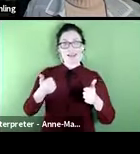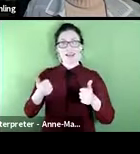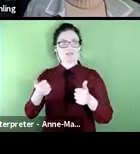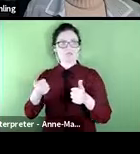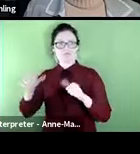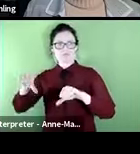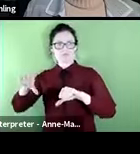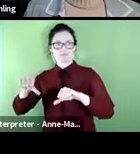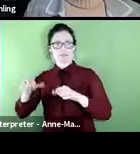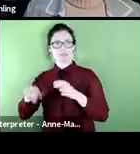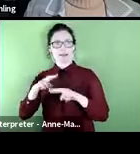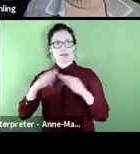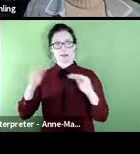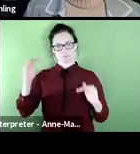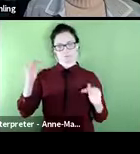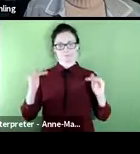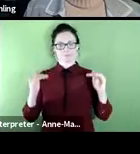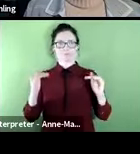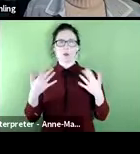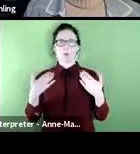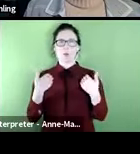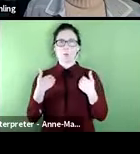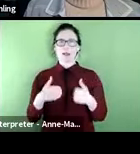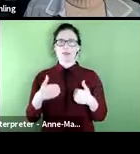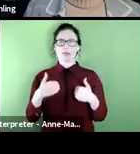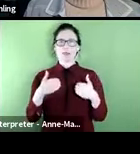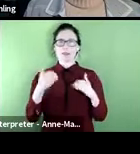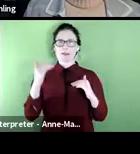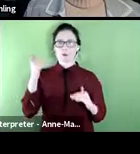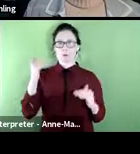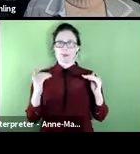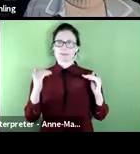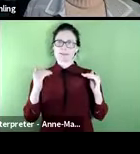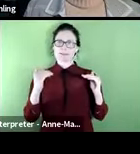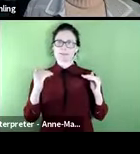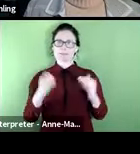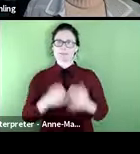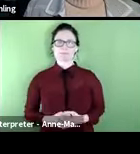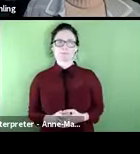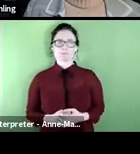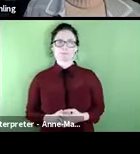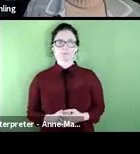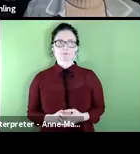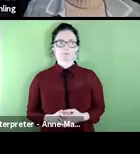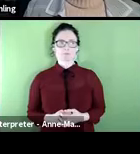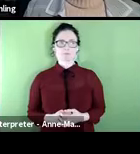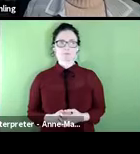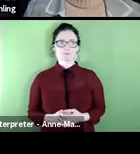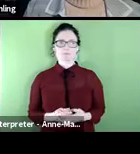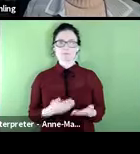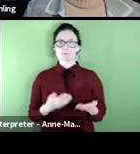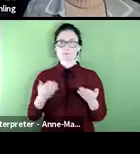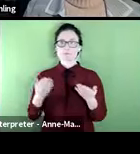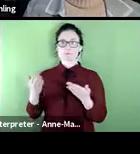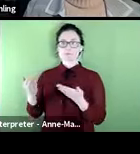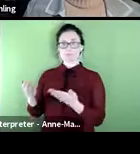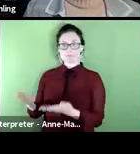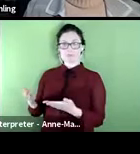inequality issues? So Kwang-Yeong, do you want to start off about? Yes. Yep.